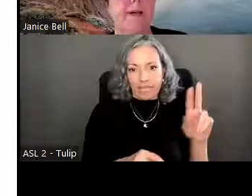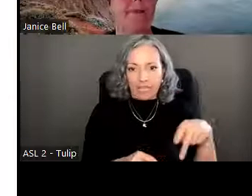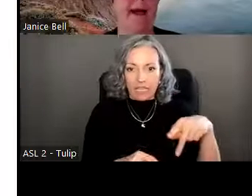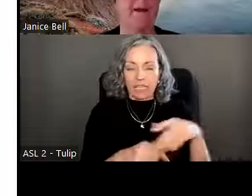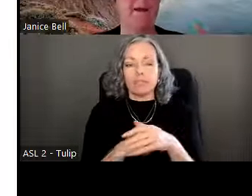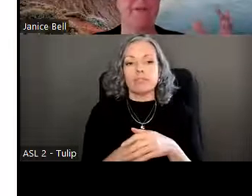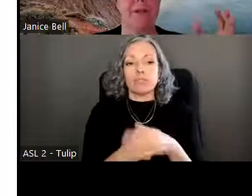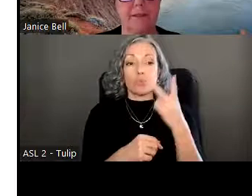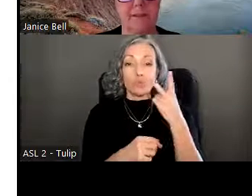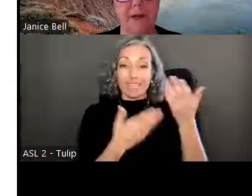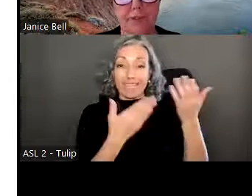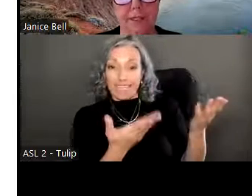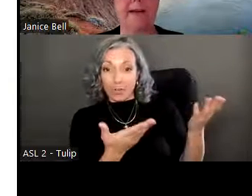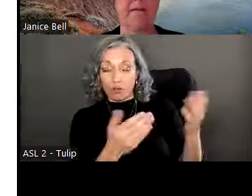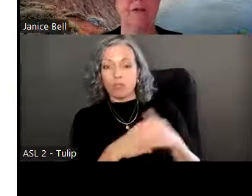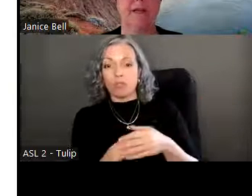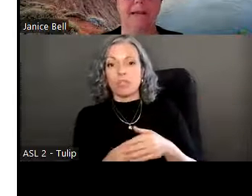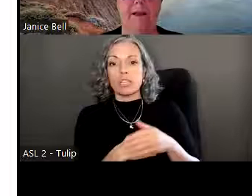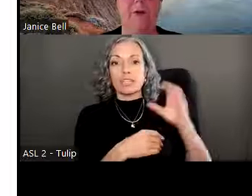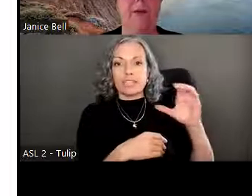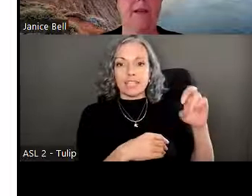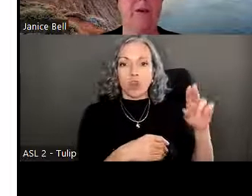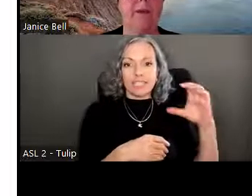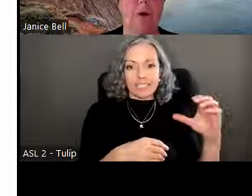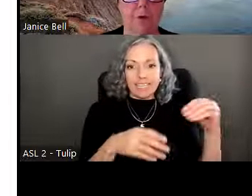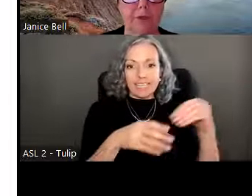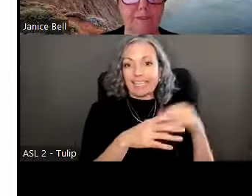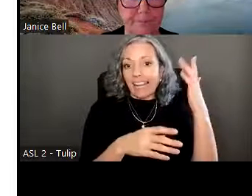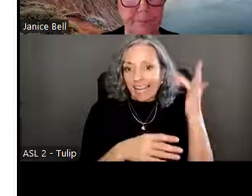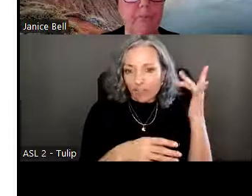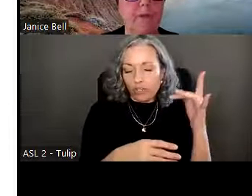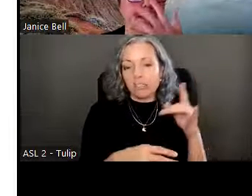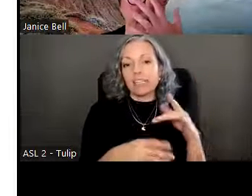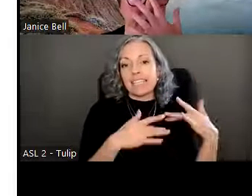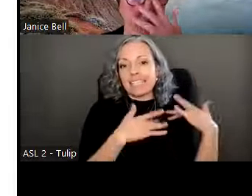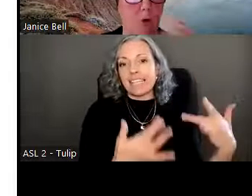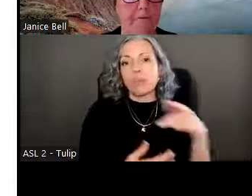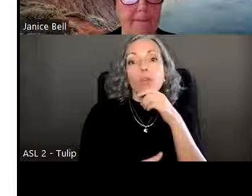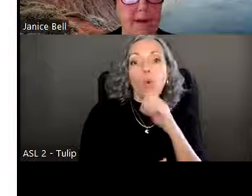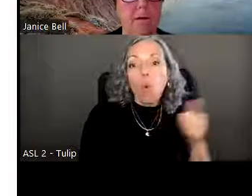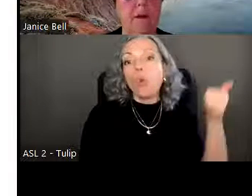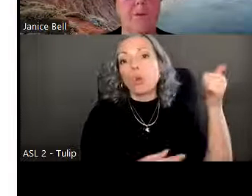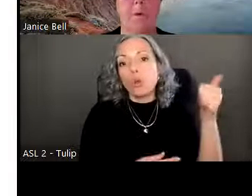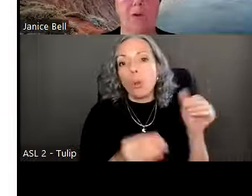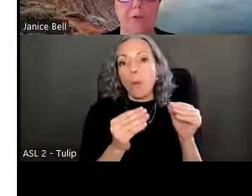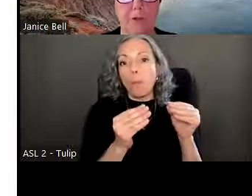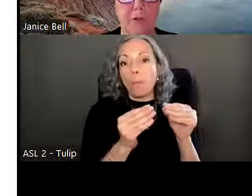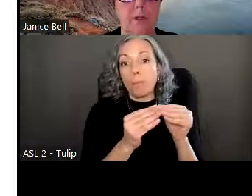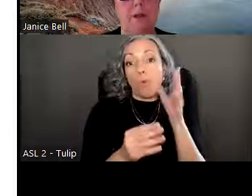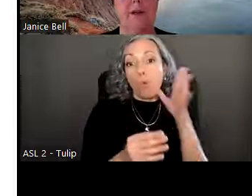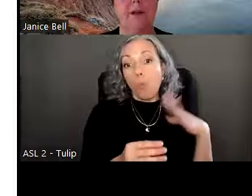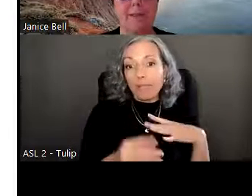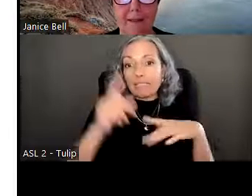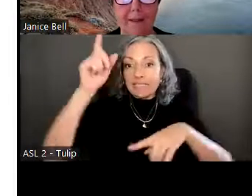see here that the CCRC caregivers in California tend to be older. They tend to be more female. They're more